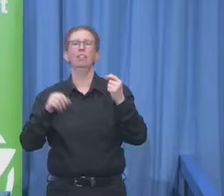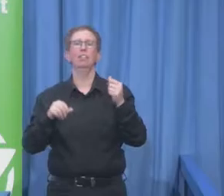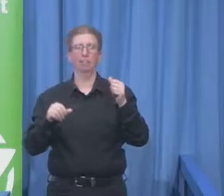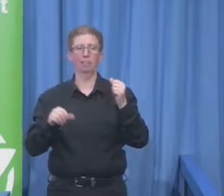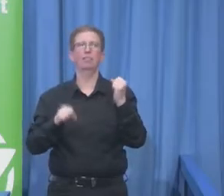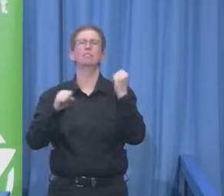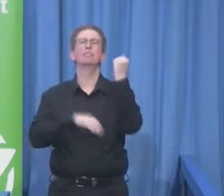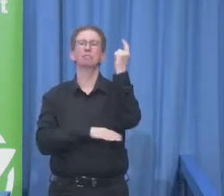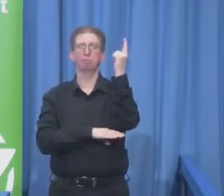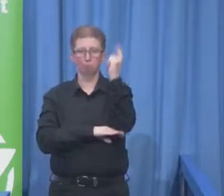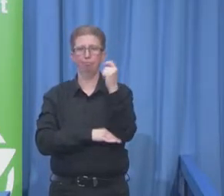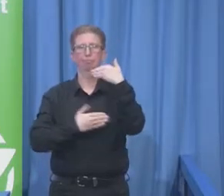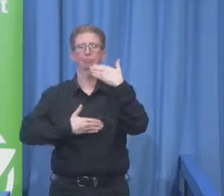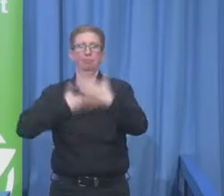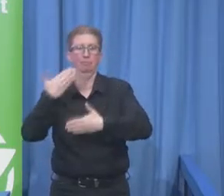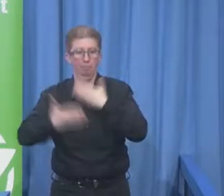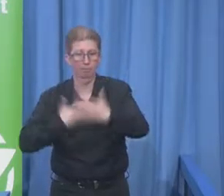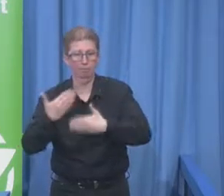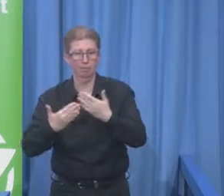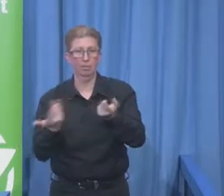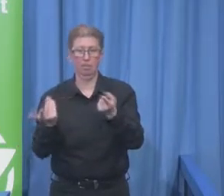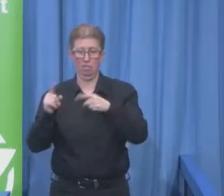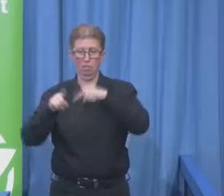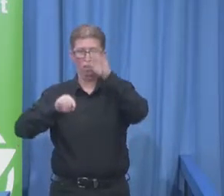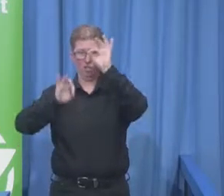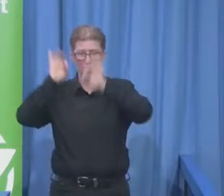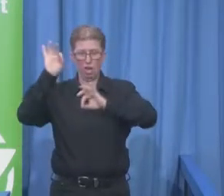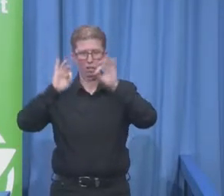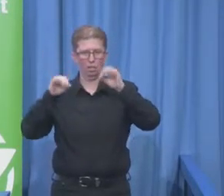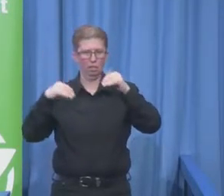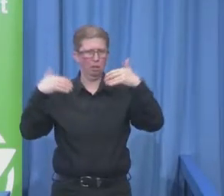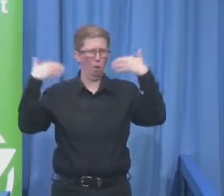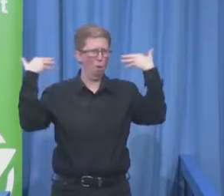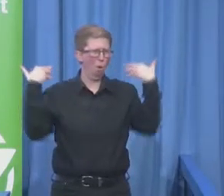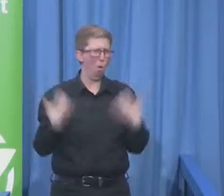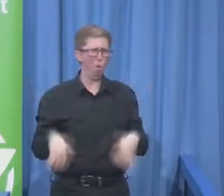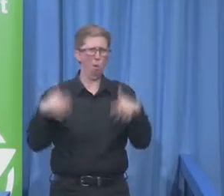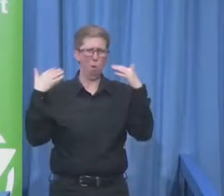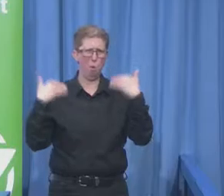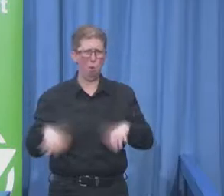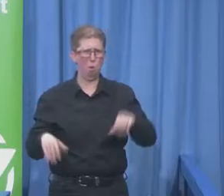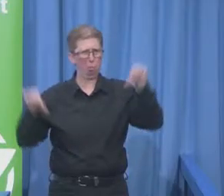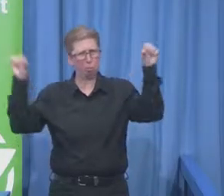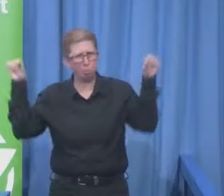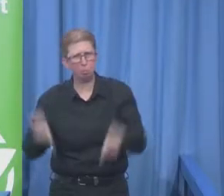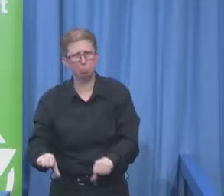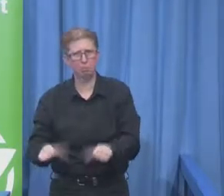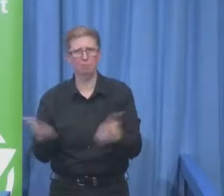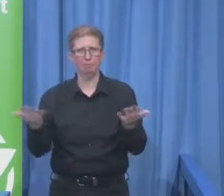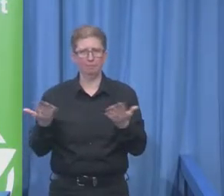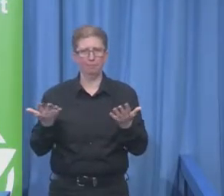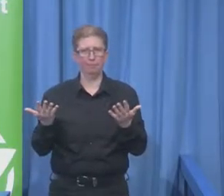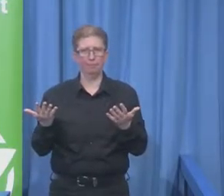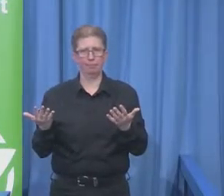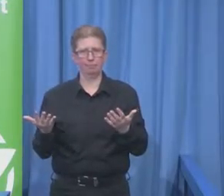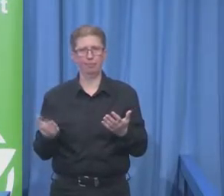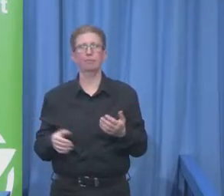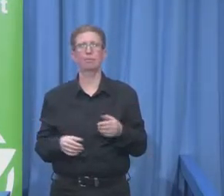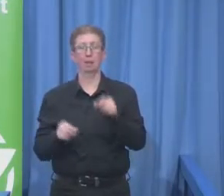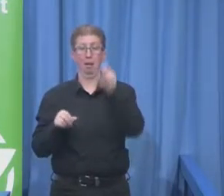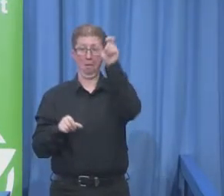McKinsey presented some years ago. Worldwide, young people are 3 times more likely than their parents to be out of